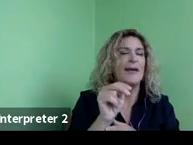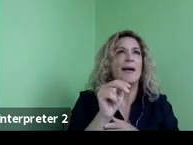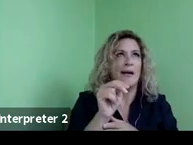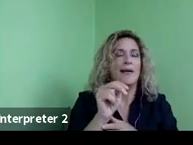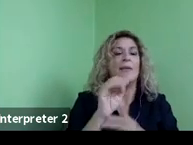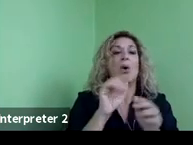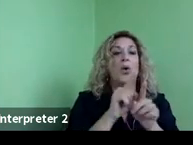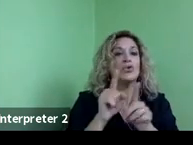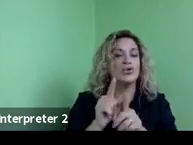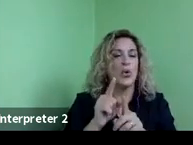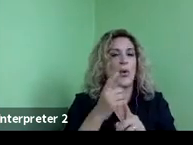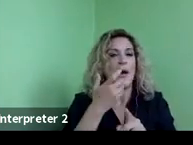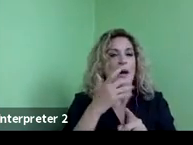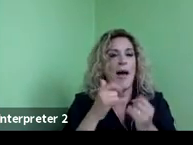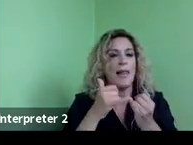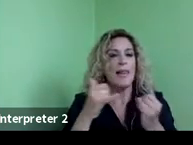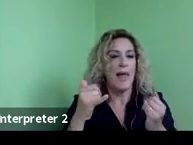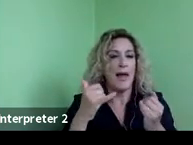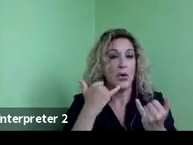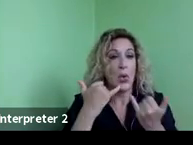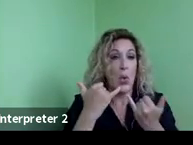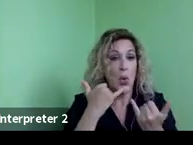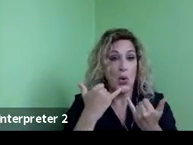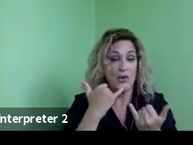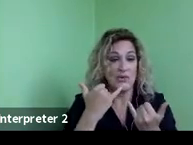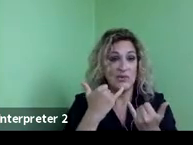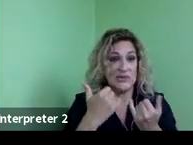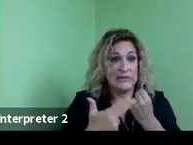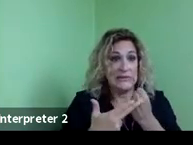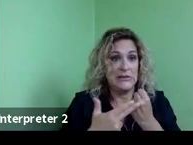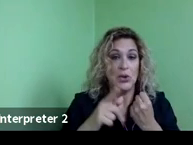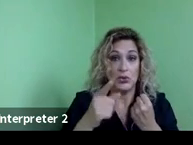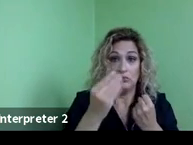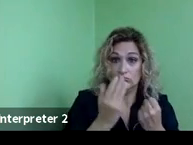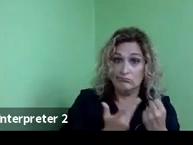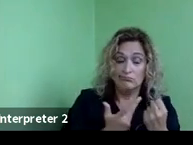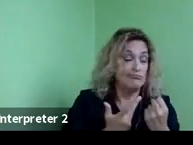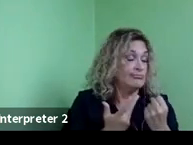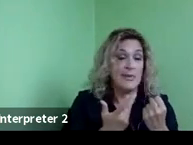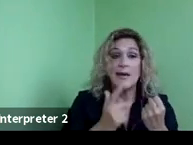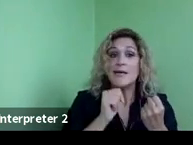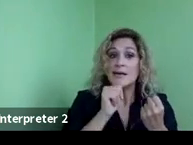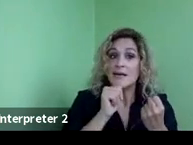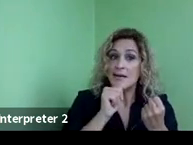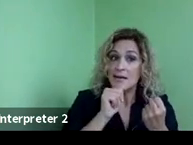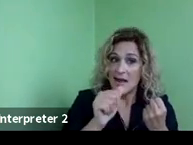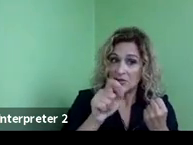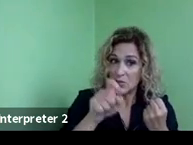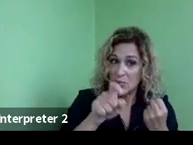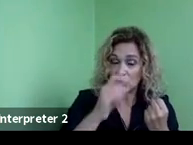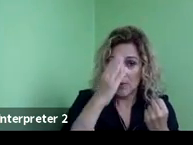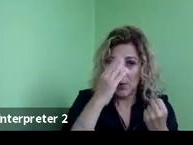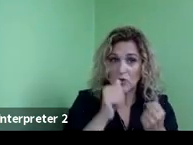hotline calls, which you've clarified we should not be. They are meant to be anonymous. So personally